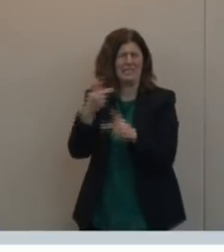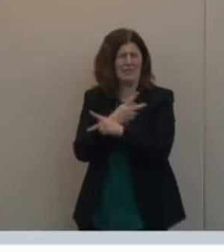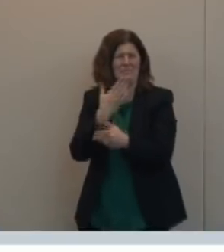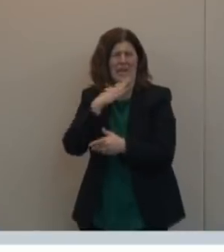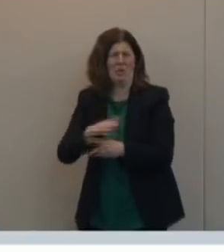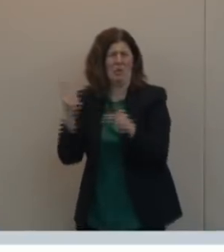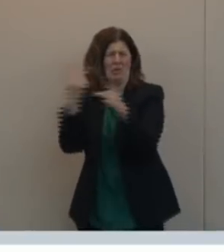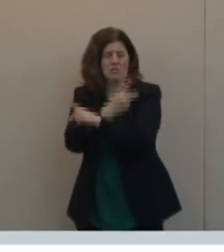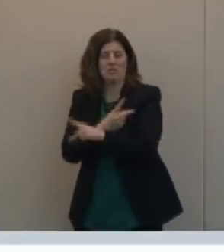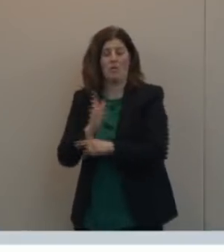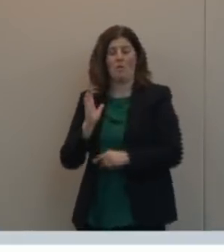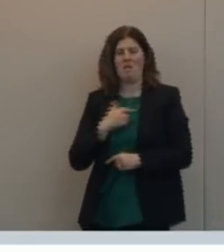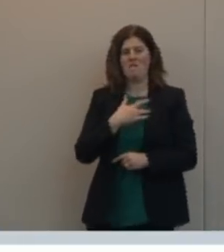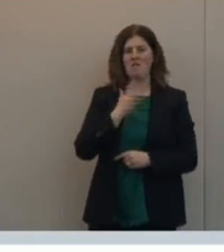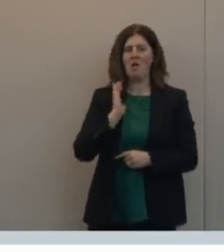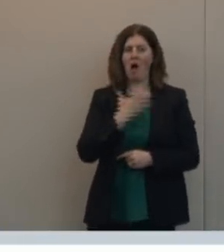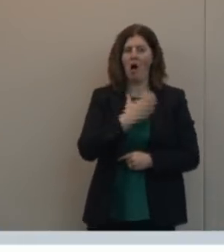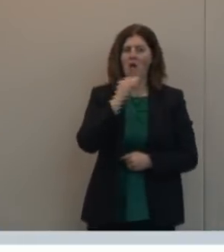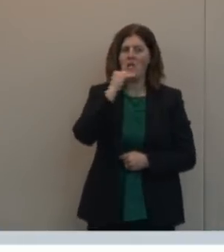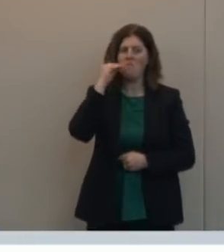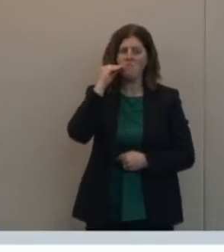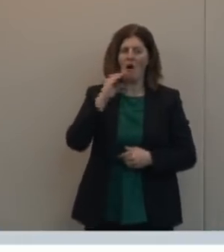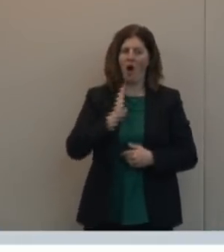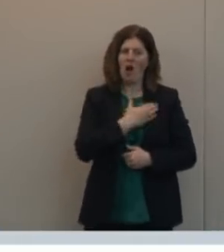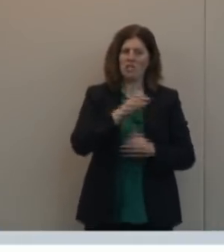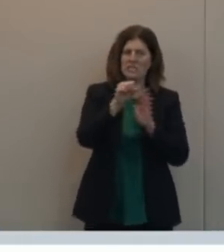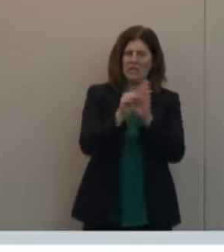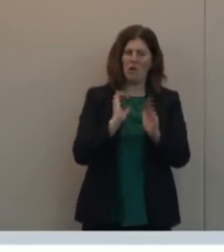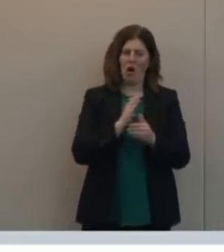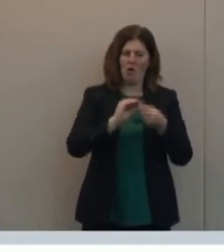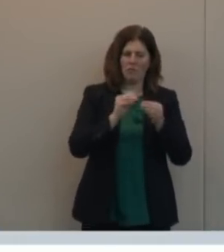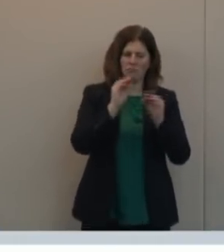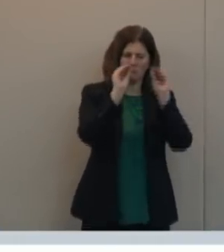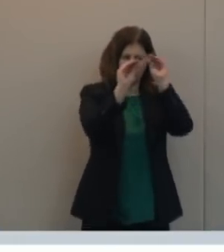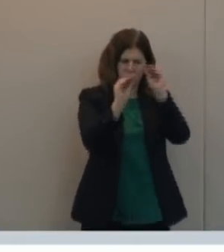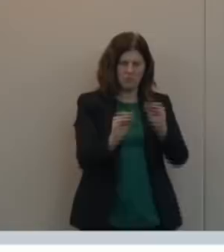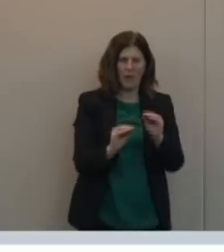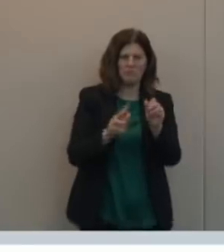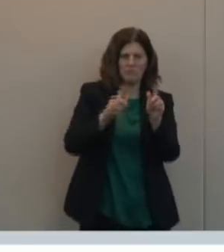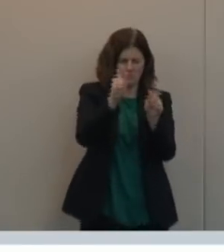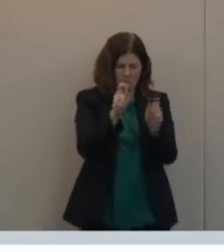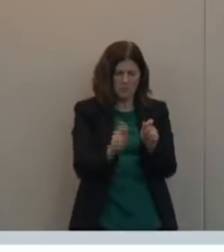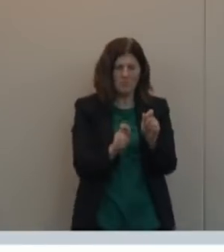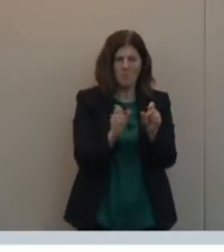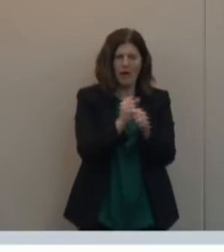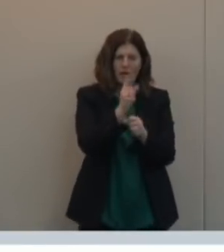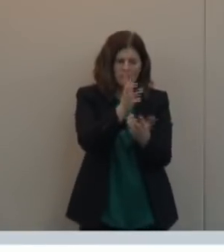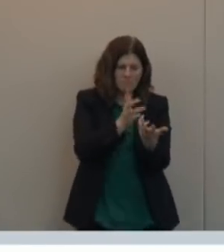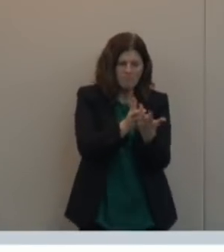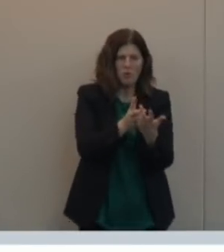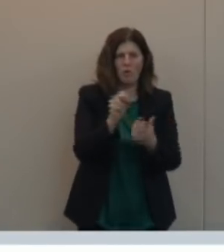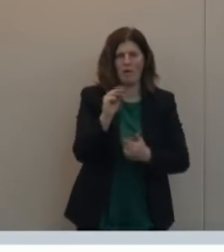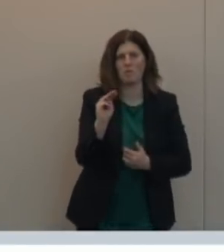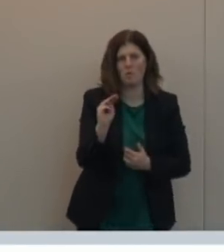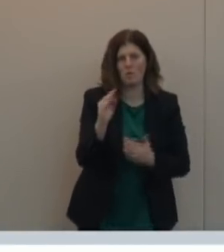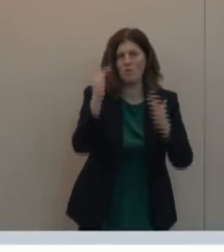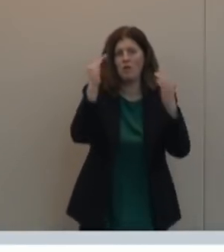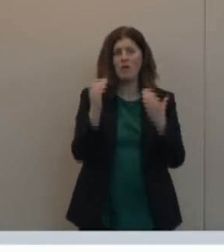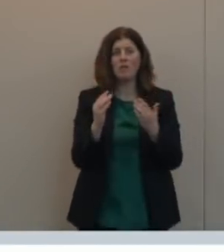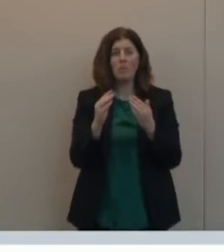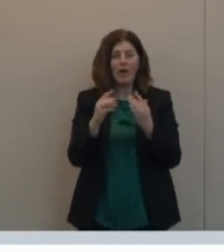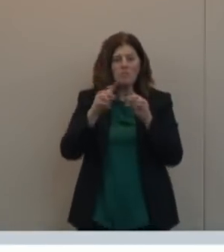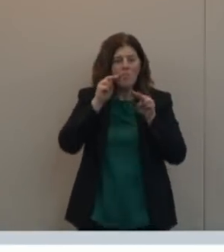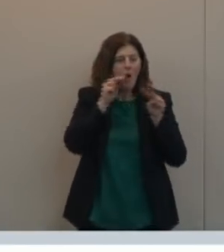our own state's data in every day and update this model every day. We've also, we're now able to measure the transmission